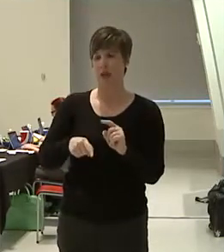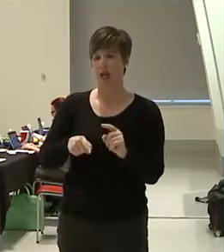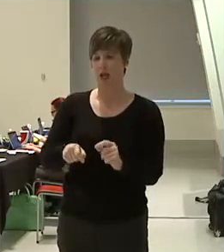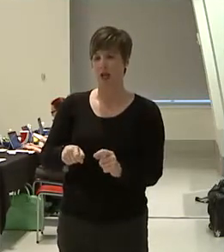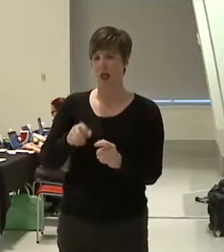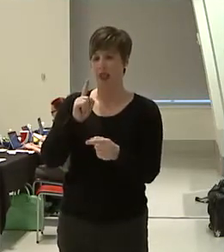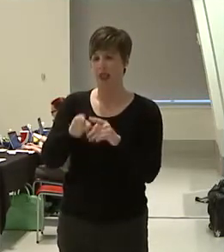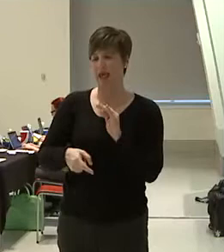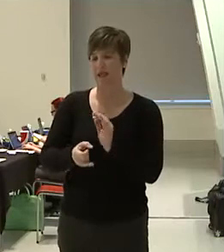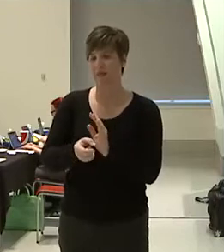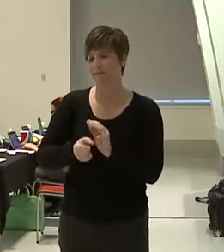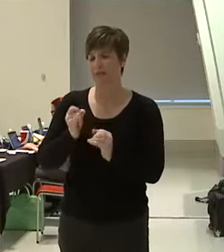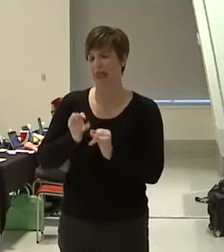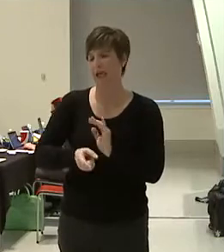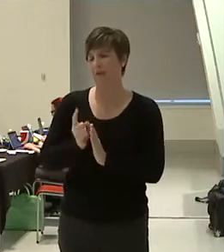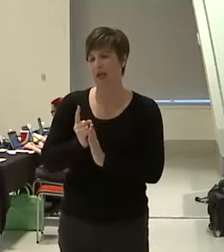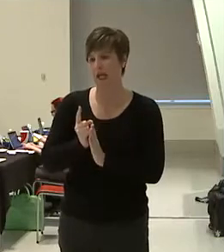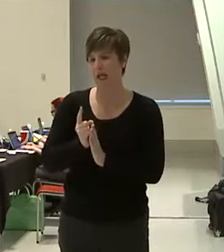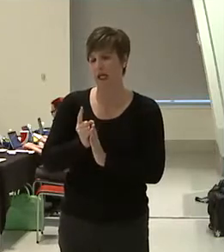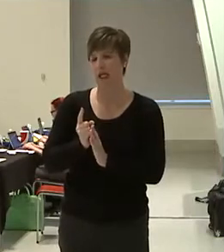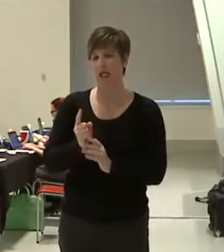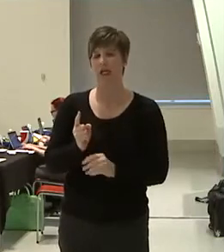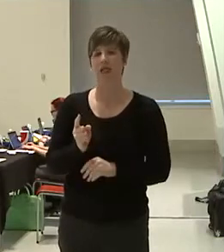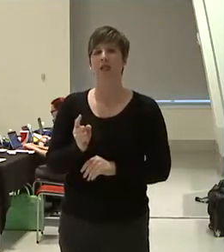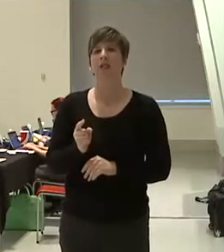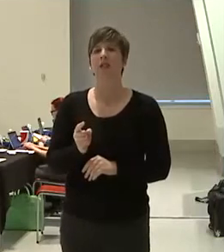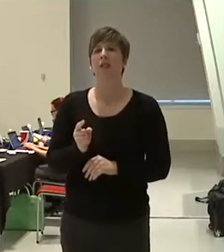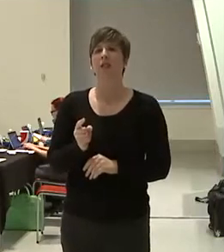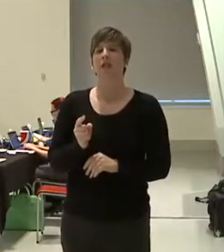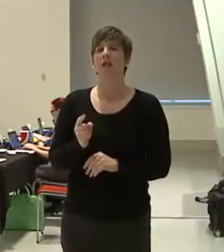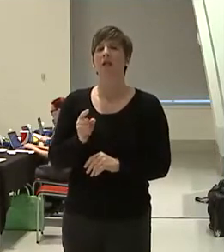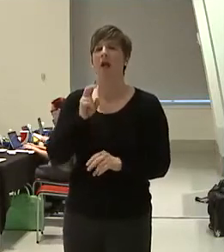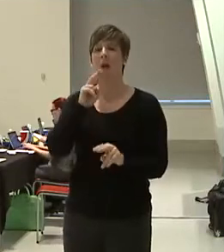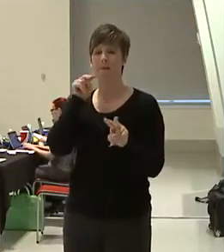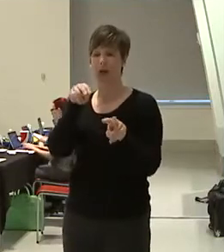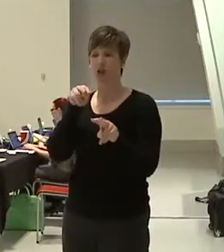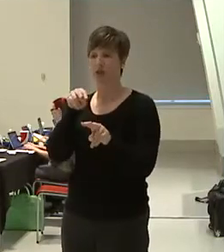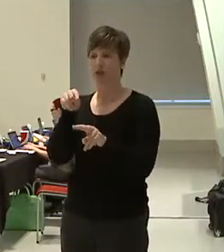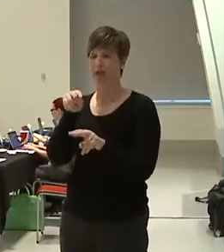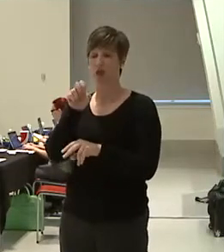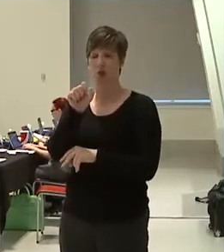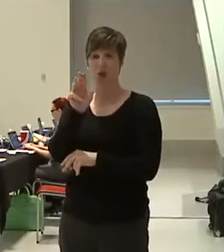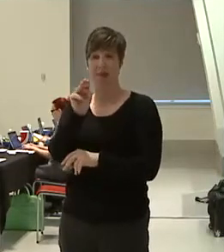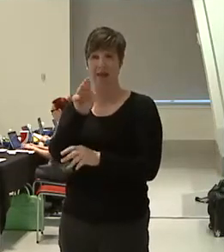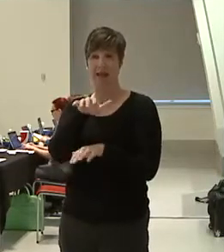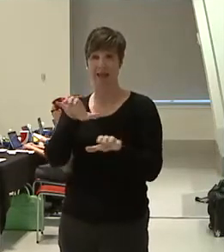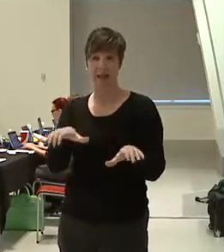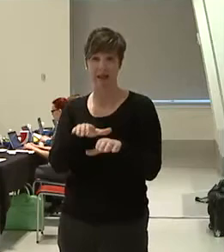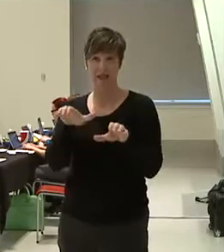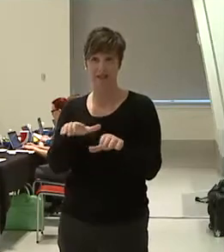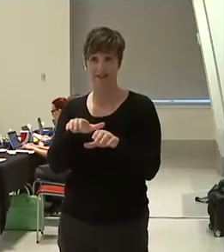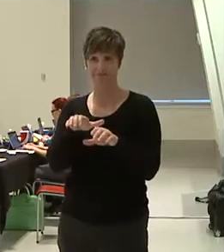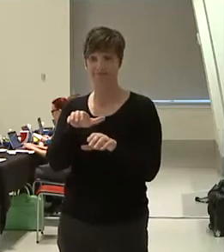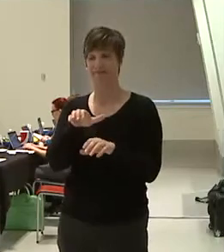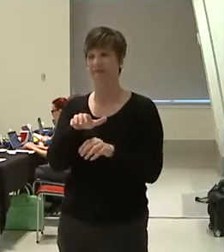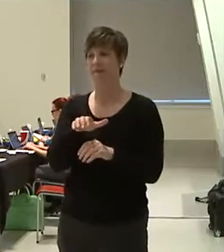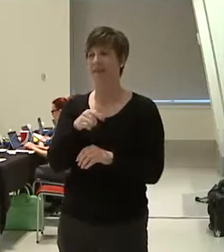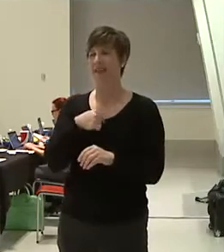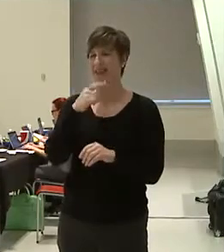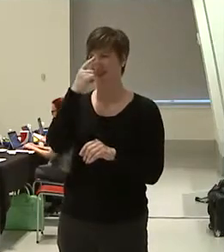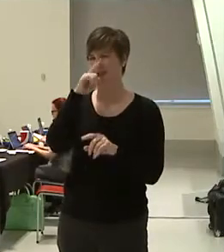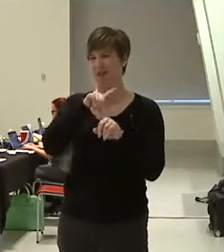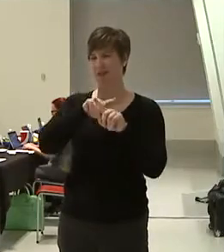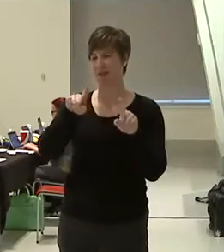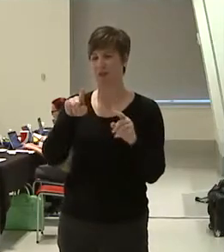fly. And then as far as monitoring social media activity, I think there's a difference